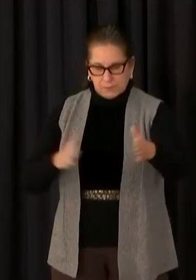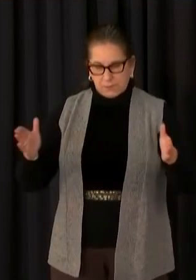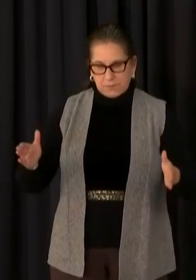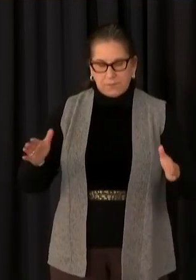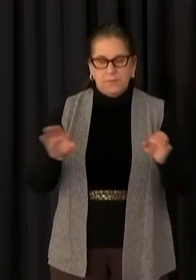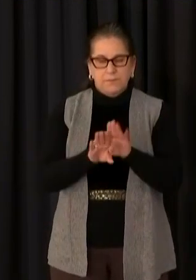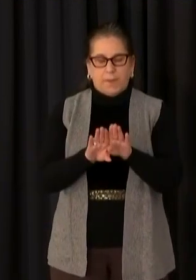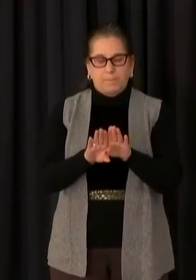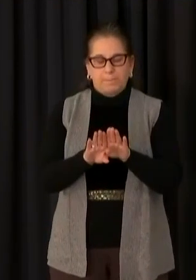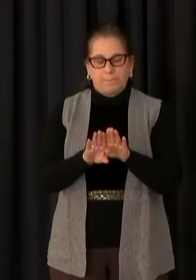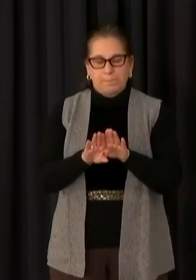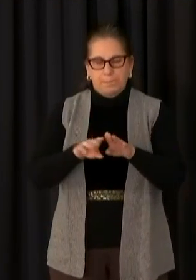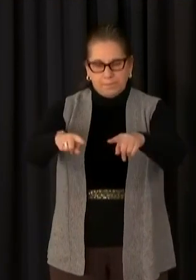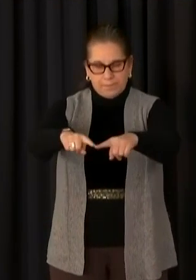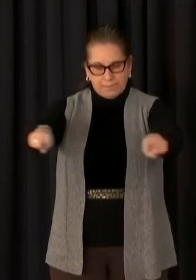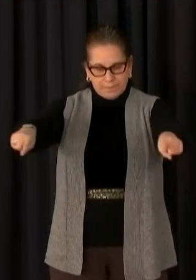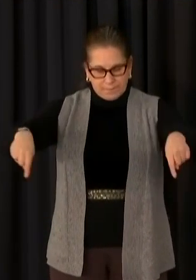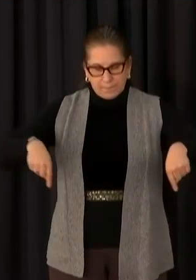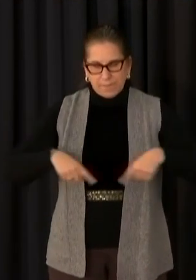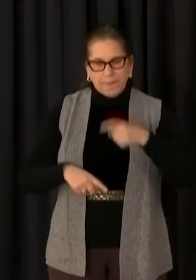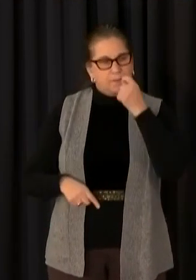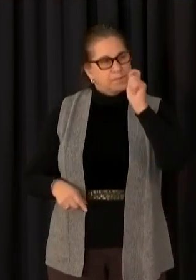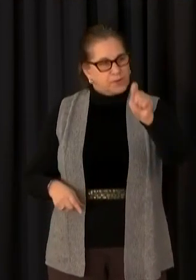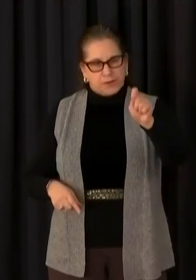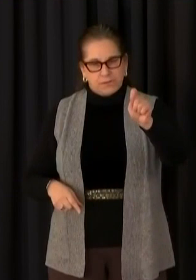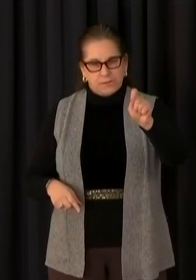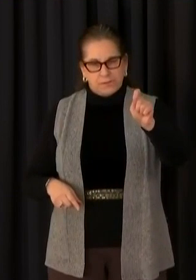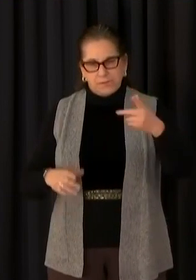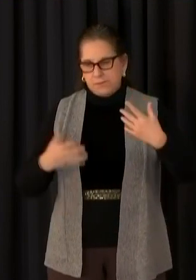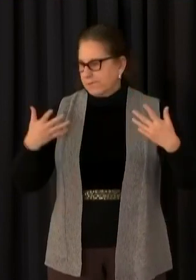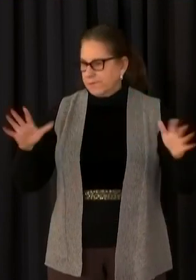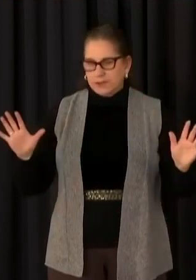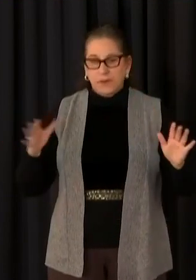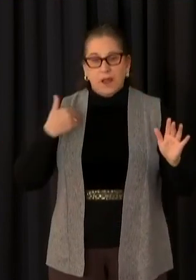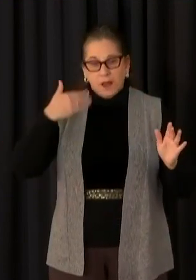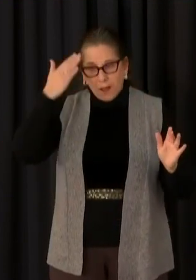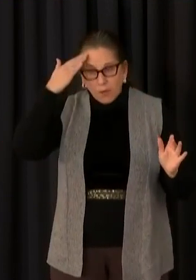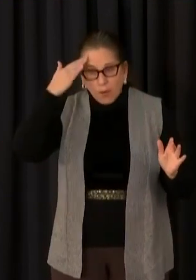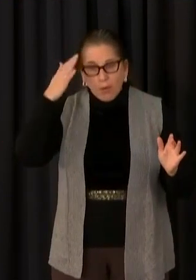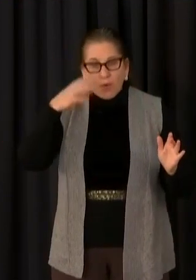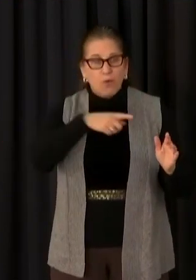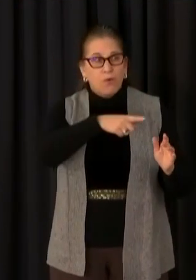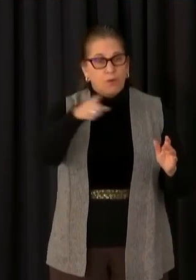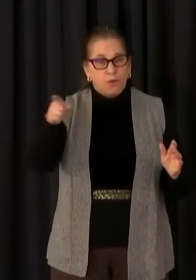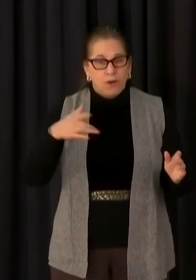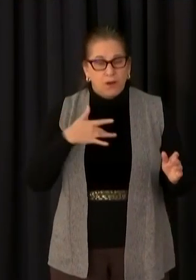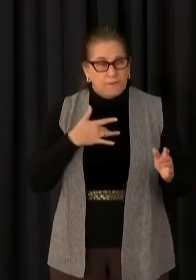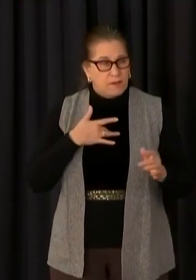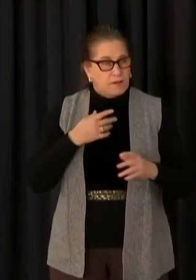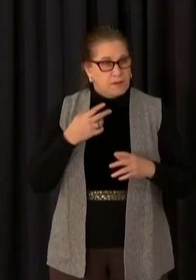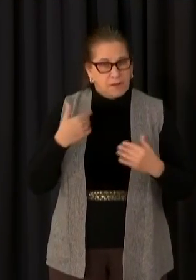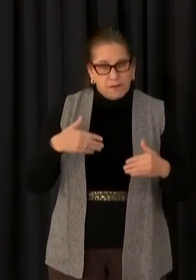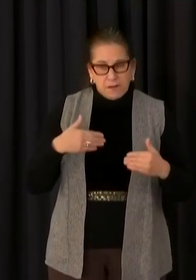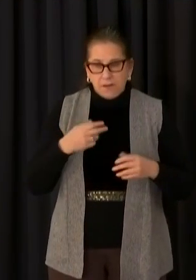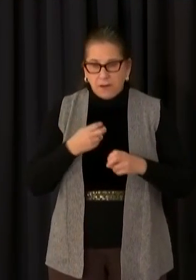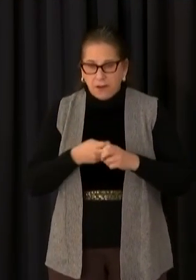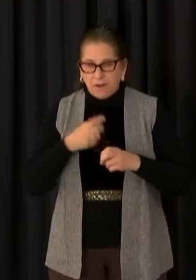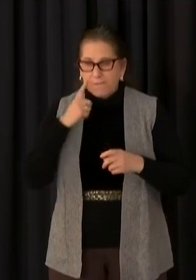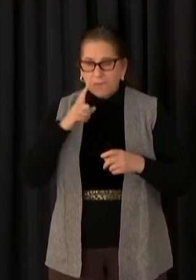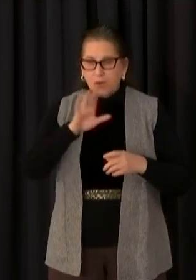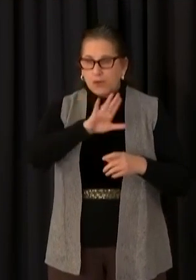very inconvenient for our residents and businesses, I want to say thank you for your cooperation and